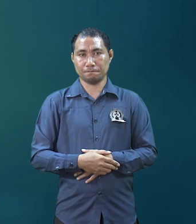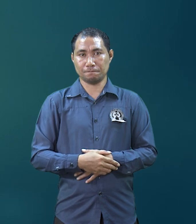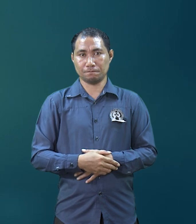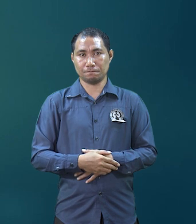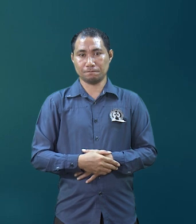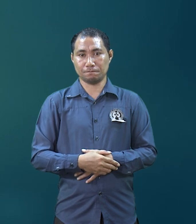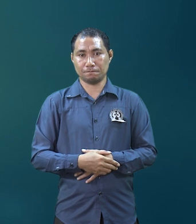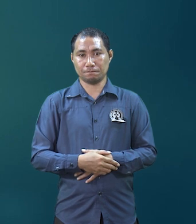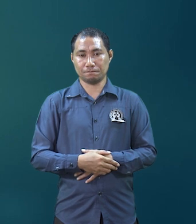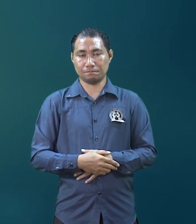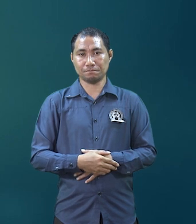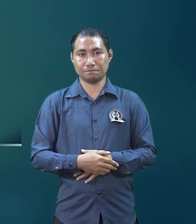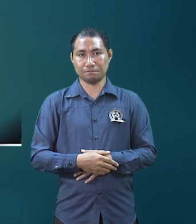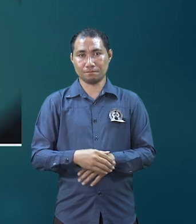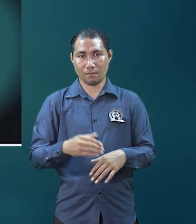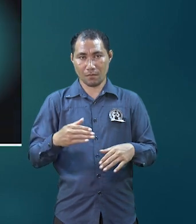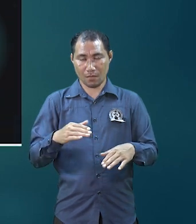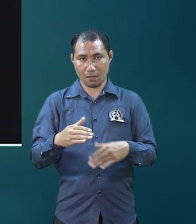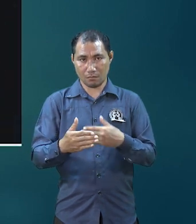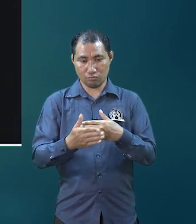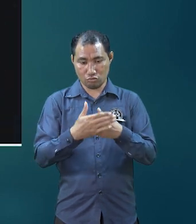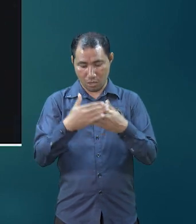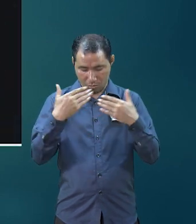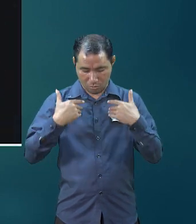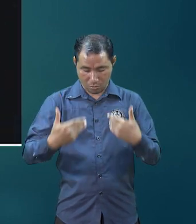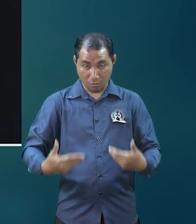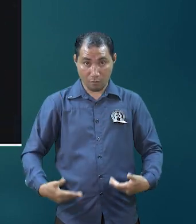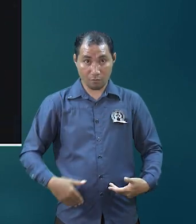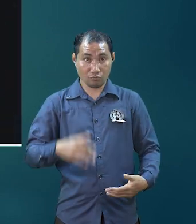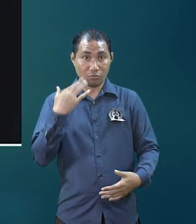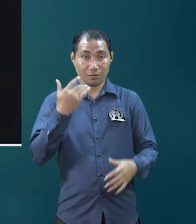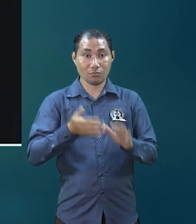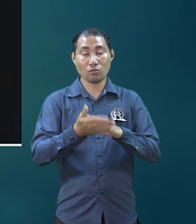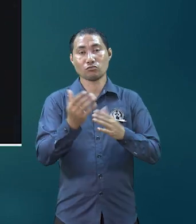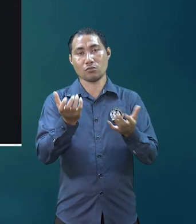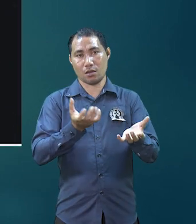Yena ka bailu molo la e. Ya failu kuka.